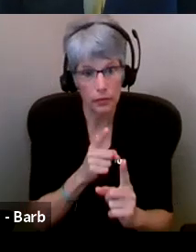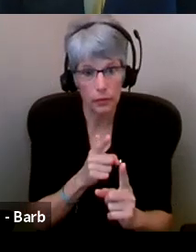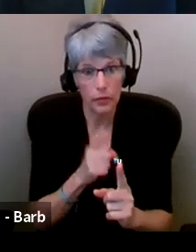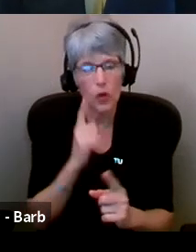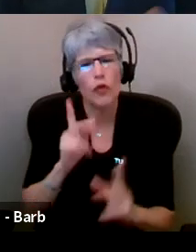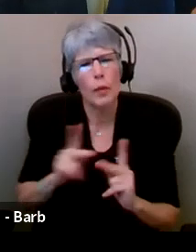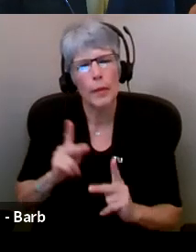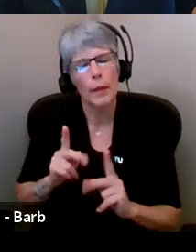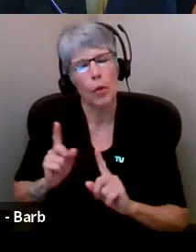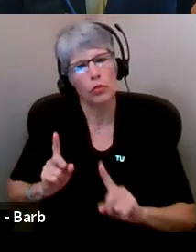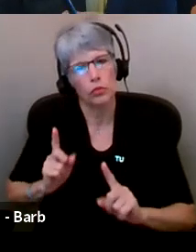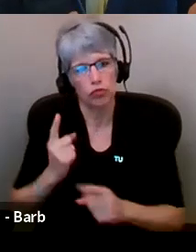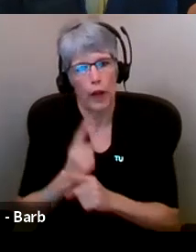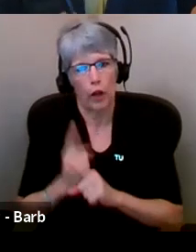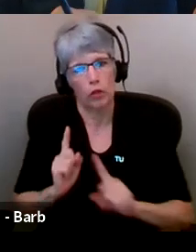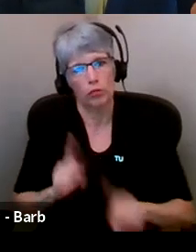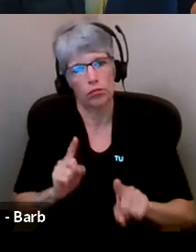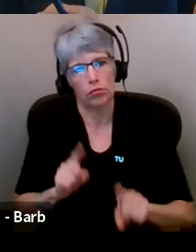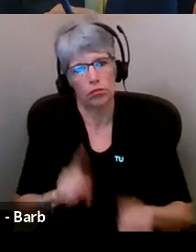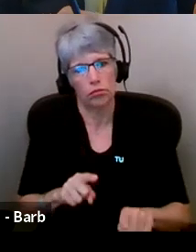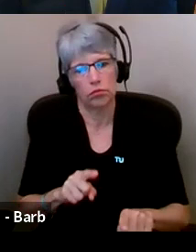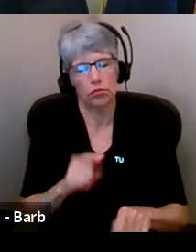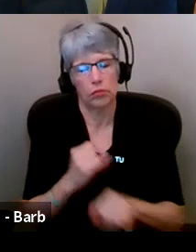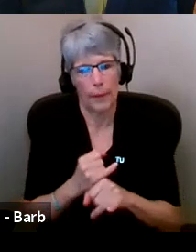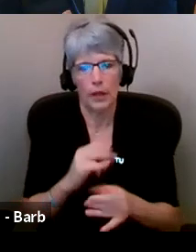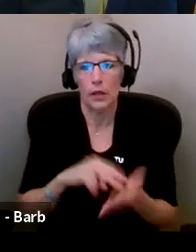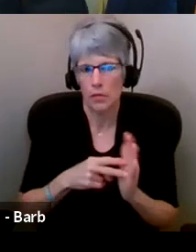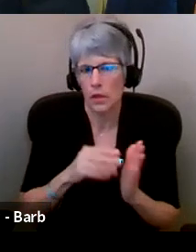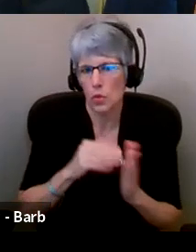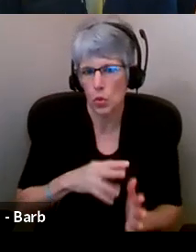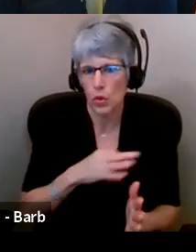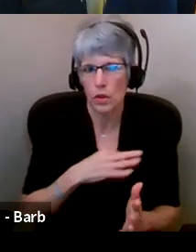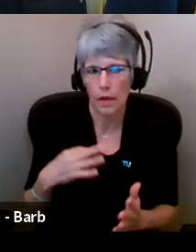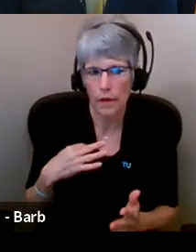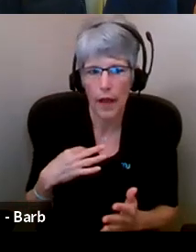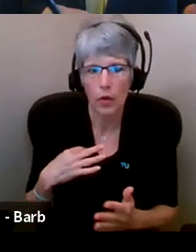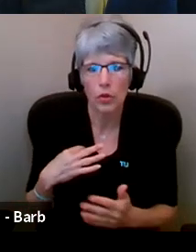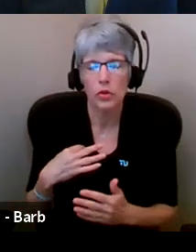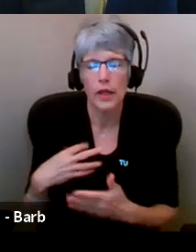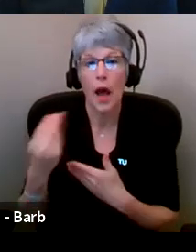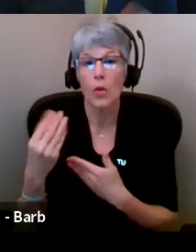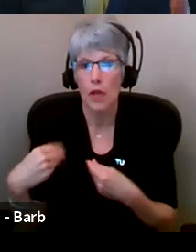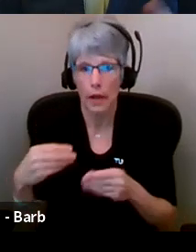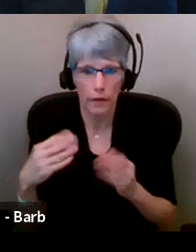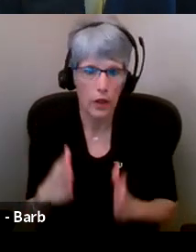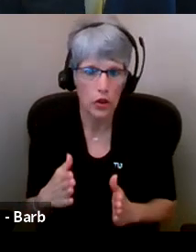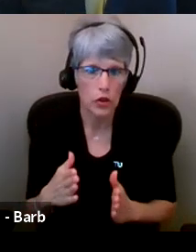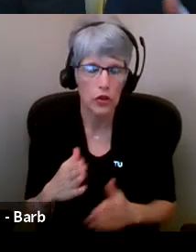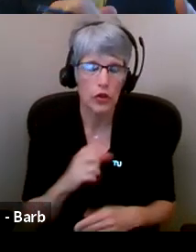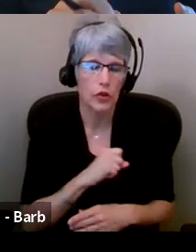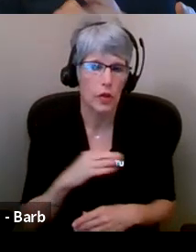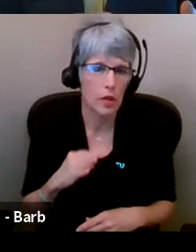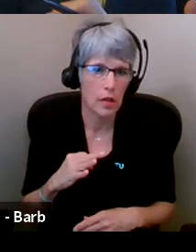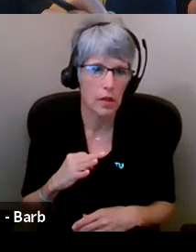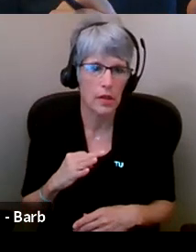regularly come to campus. That would be those, you know, students, faculty, our outside vendors, staff that